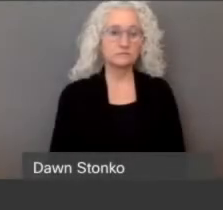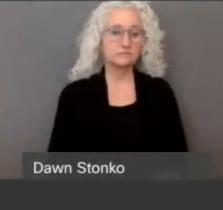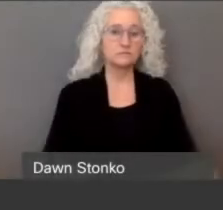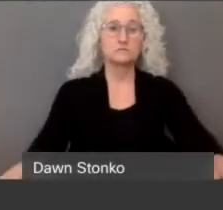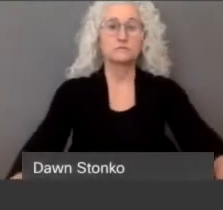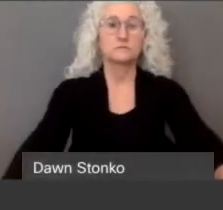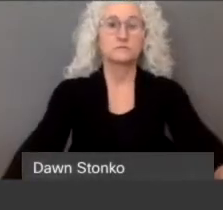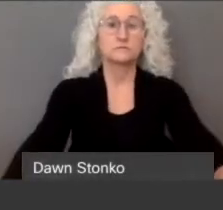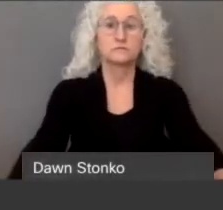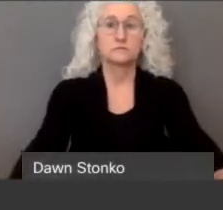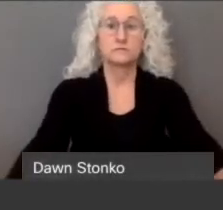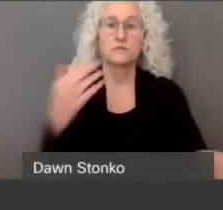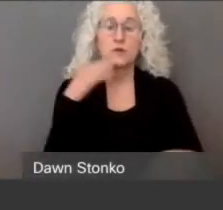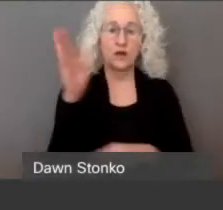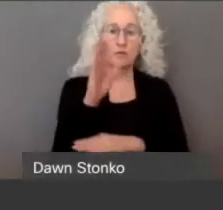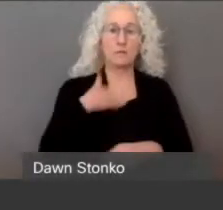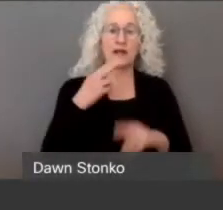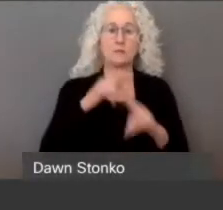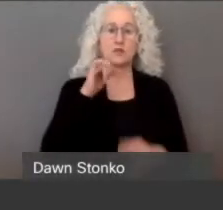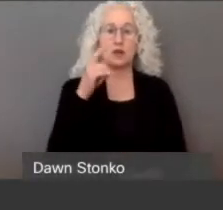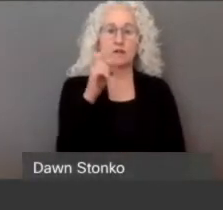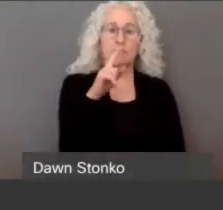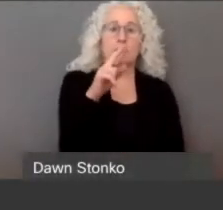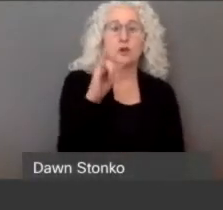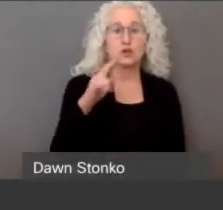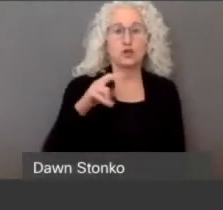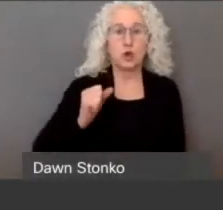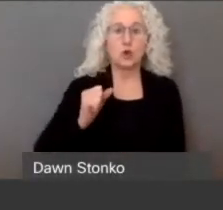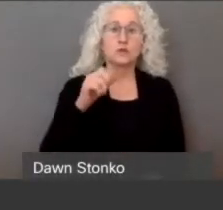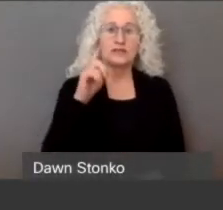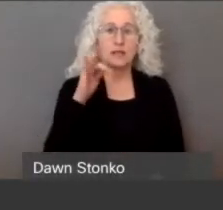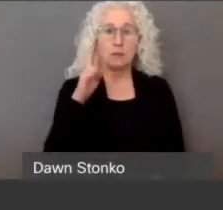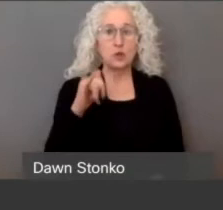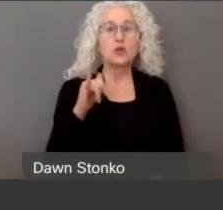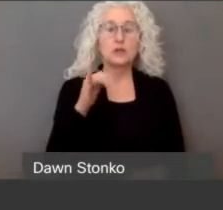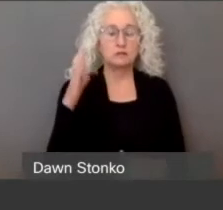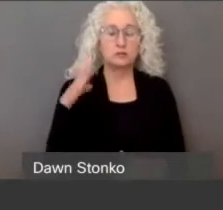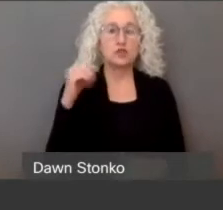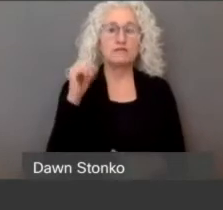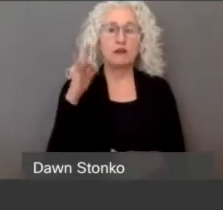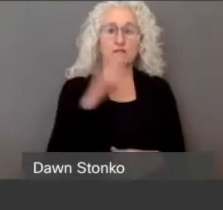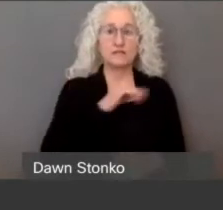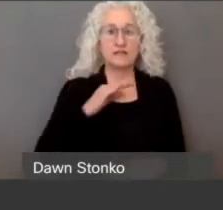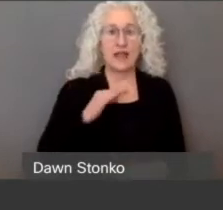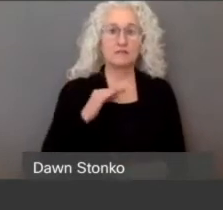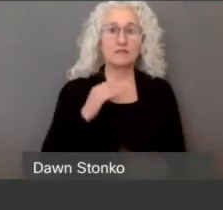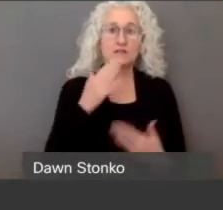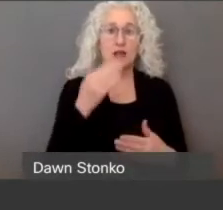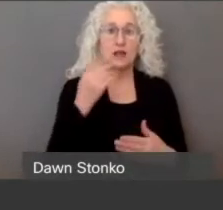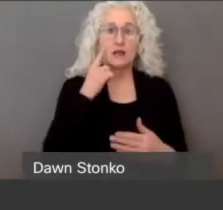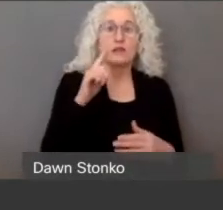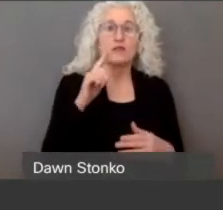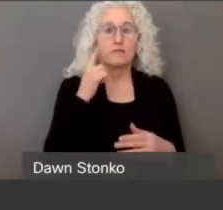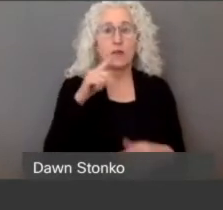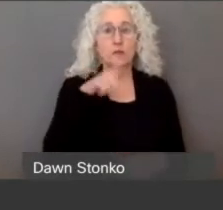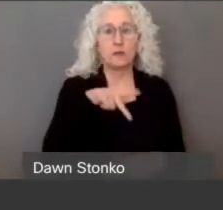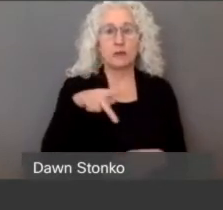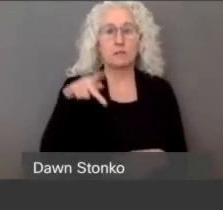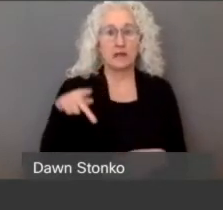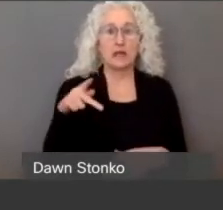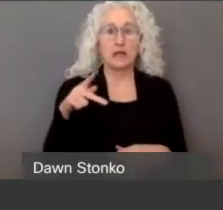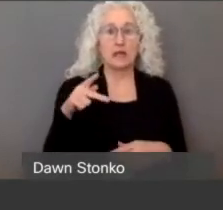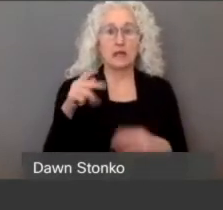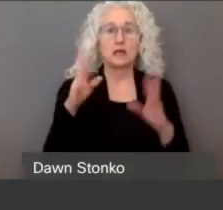Good afternoon, everyone. My name is Jennifer Jones, Deputy Chief of Staff for Dr. Ball. Thanks for joining the County Executive's Paycheck Protection Program webinar